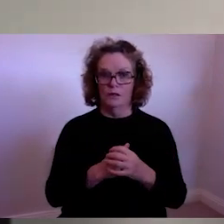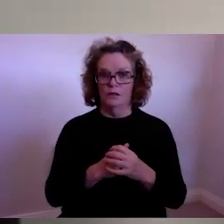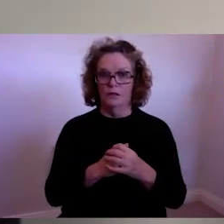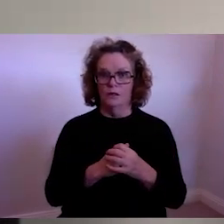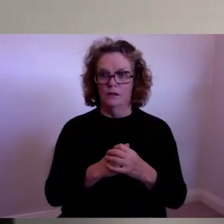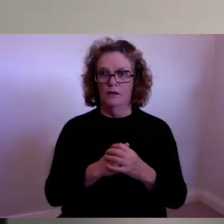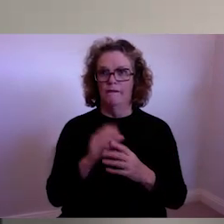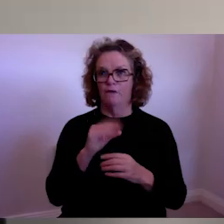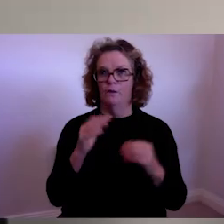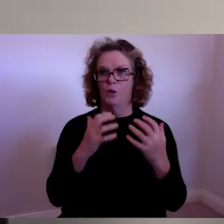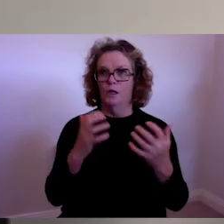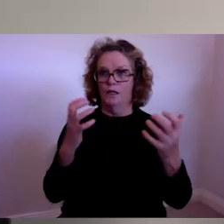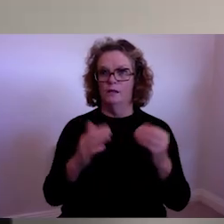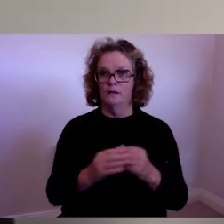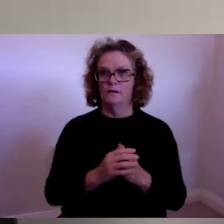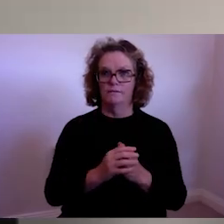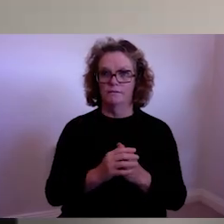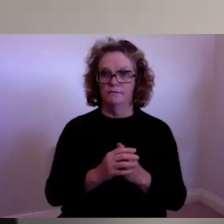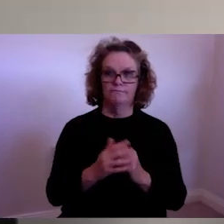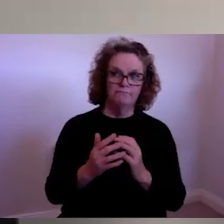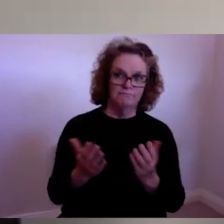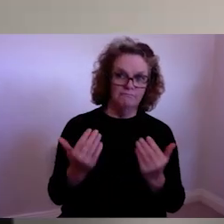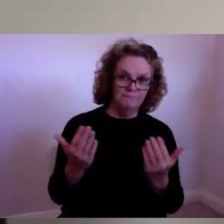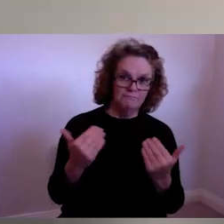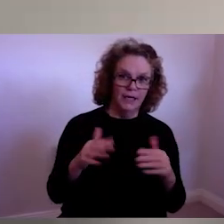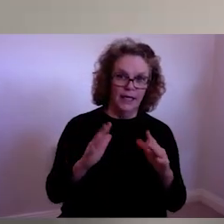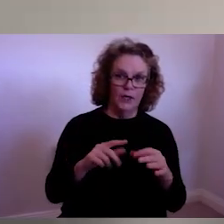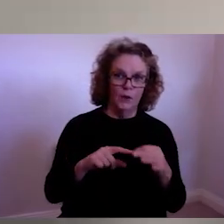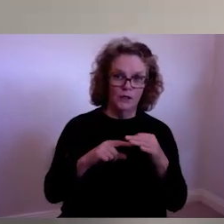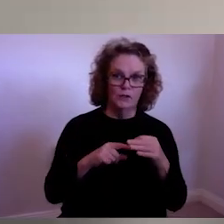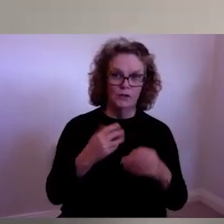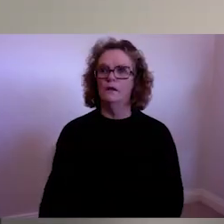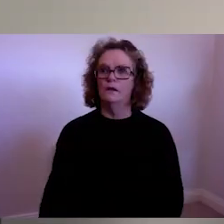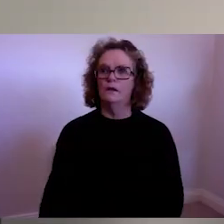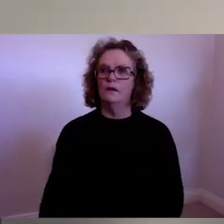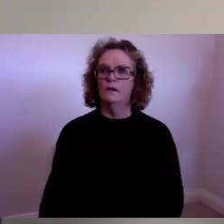the audience. So thank you very much for any questions that you might have for us.